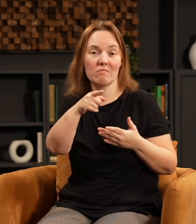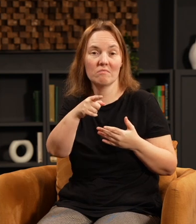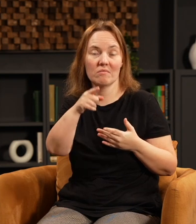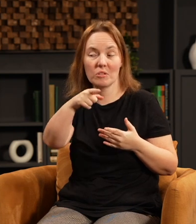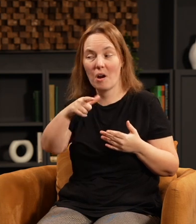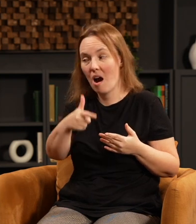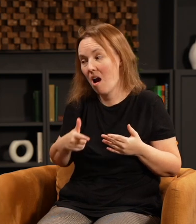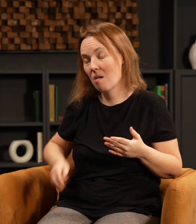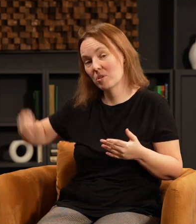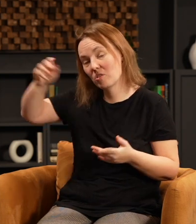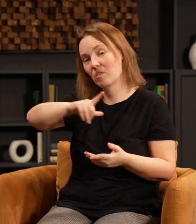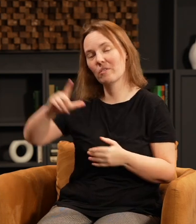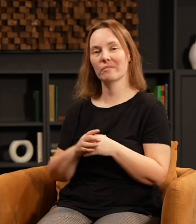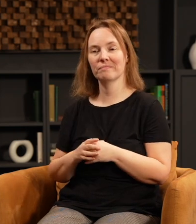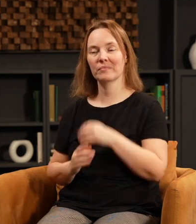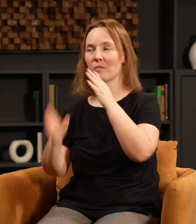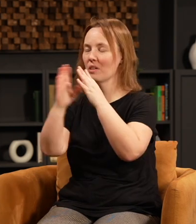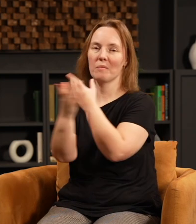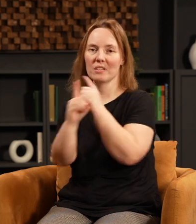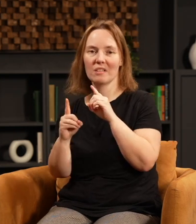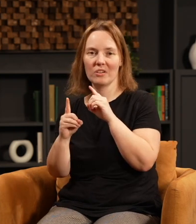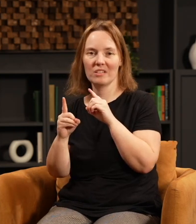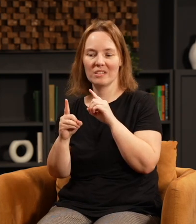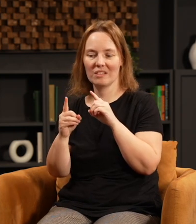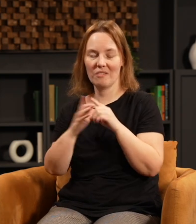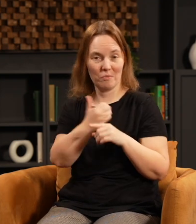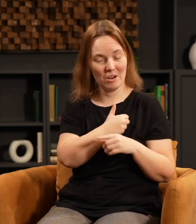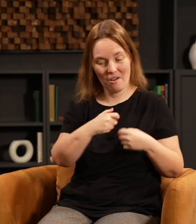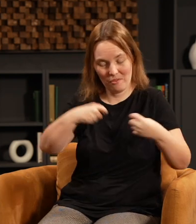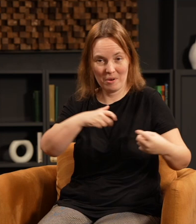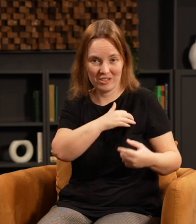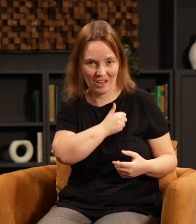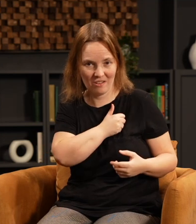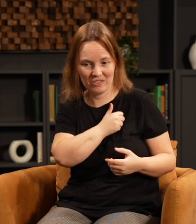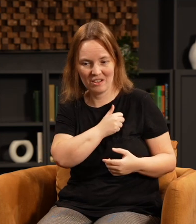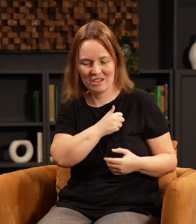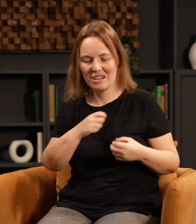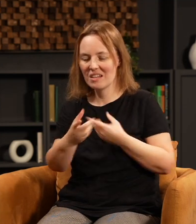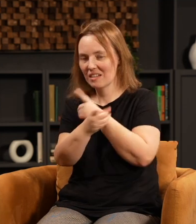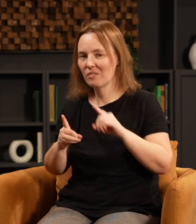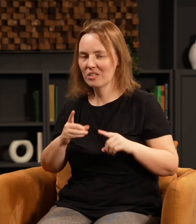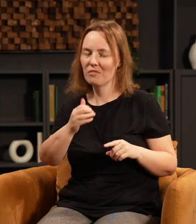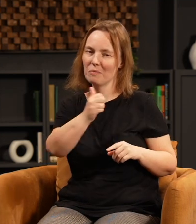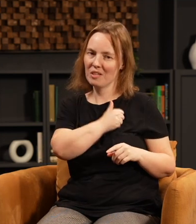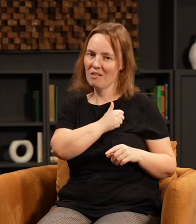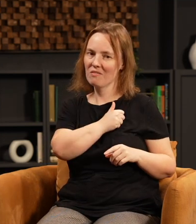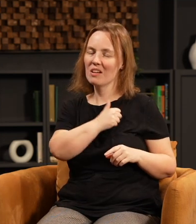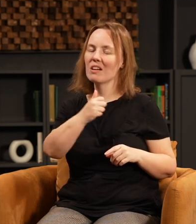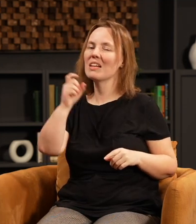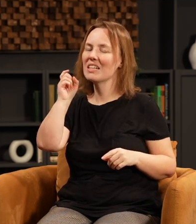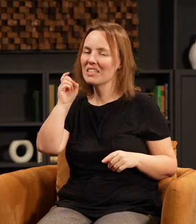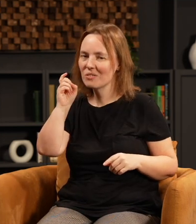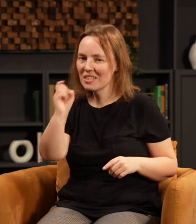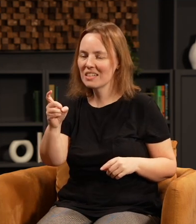are mature in the Lord. And so we talk about deliverance from ourself, but deliverance from self requires